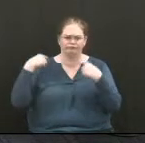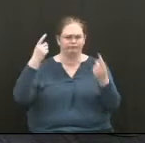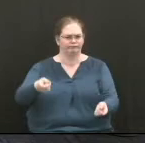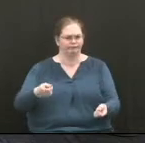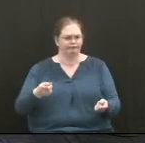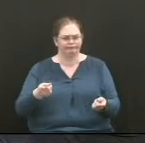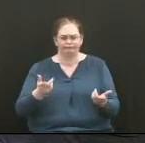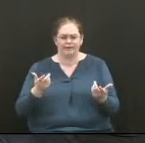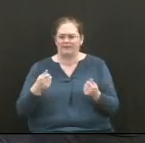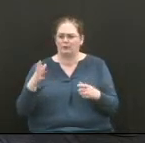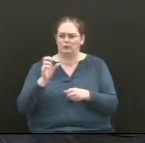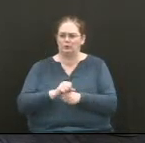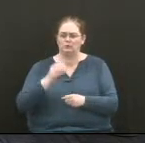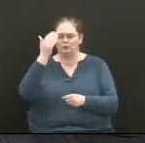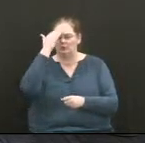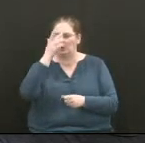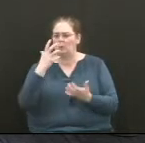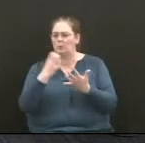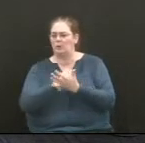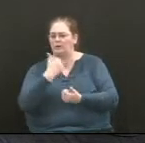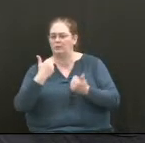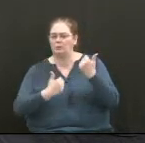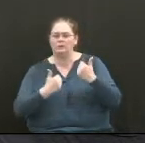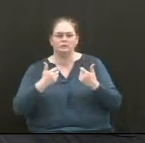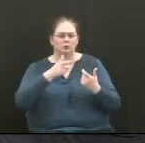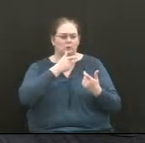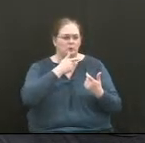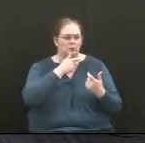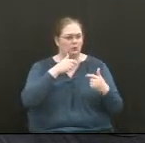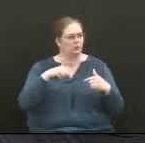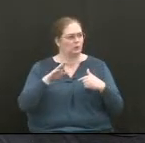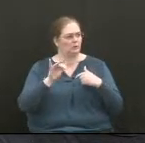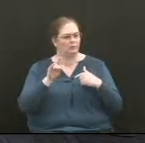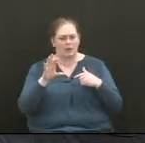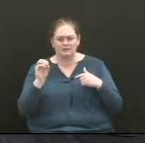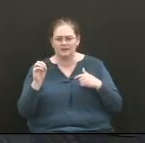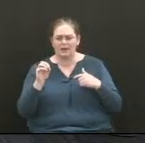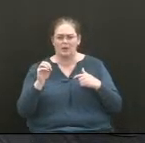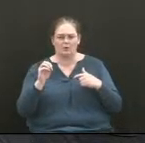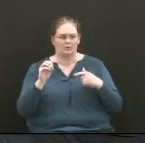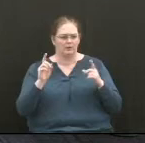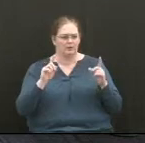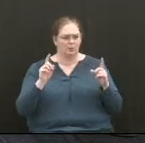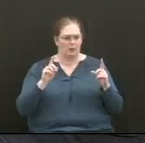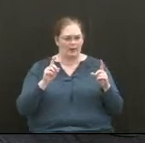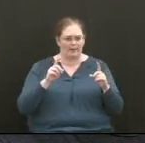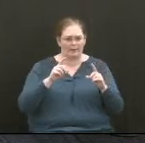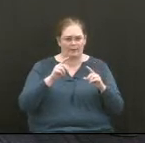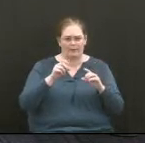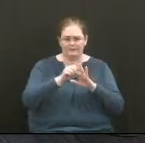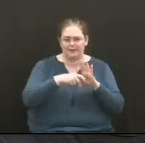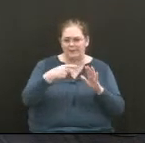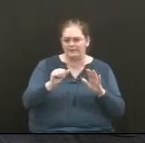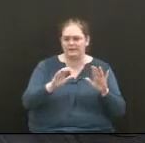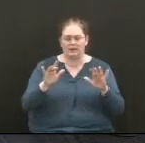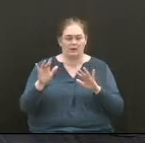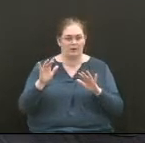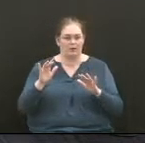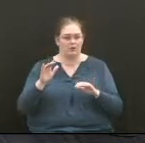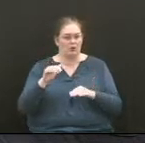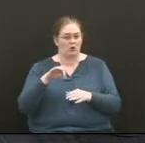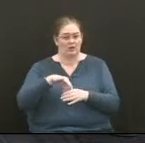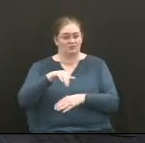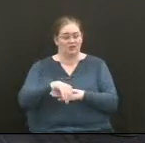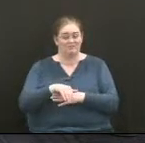Everybody's been used to knowing who the winners were, where Bucks County were, where the state of Pennsylvania was on election night. And